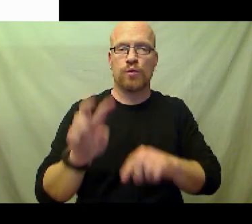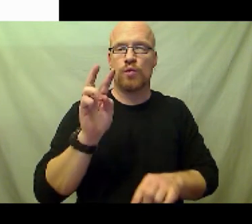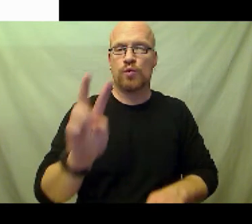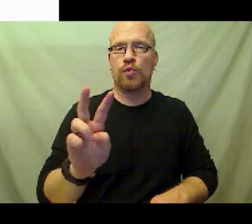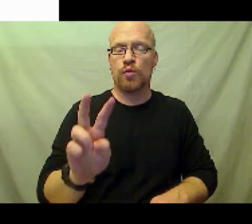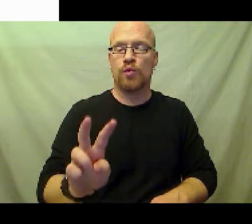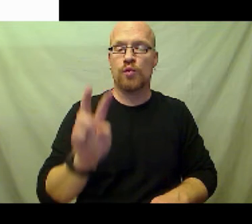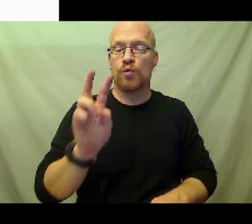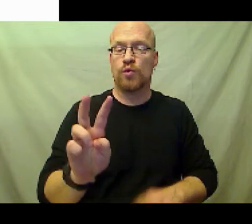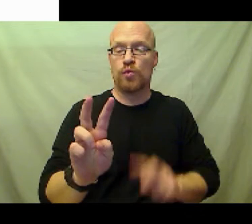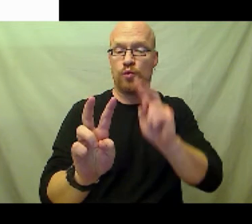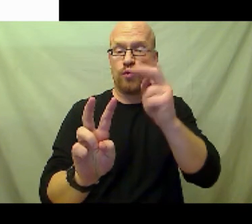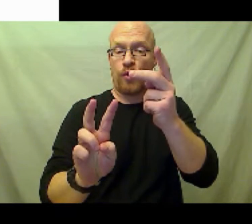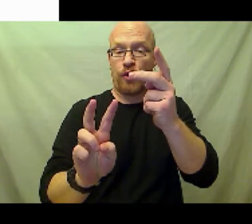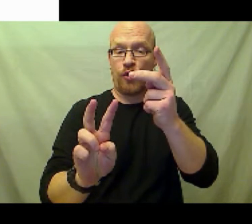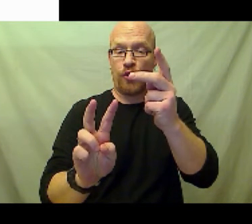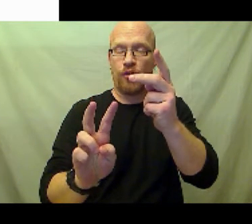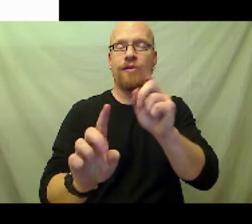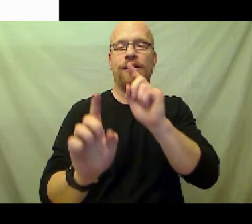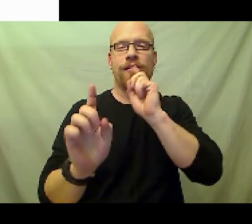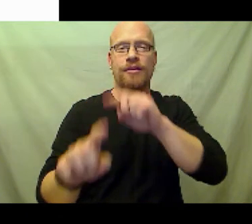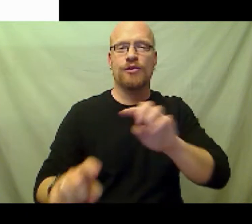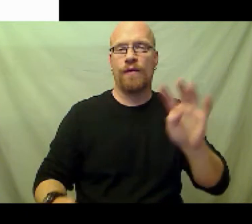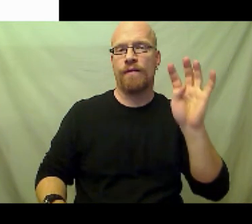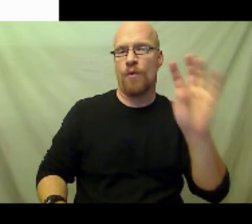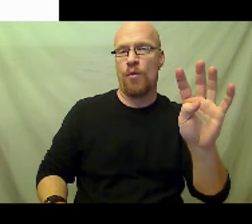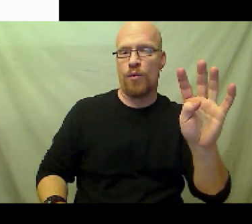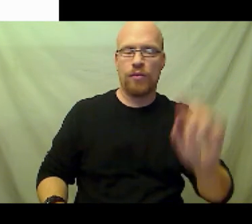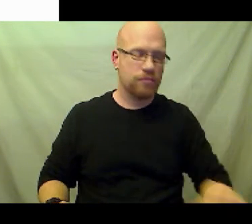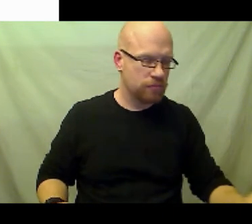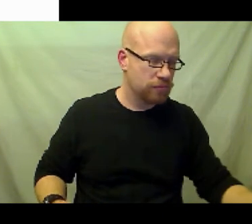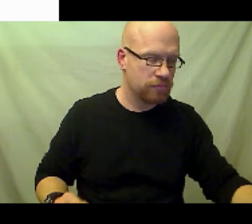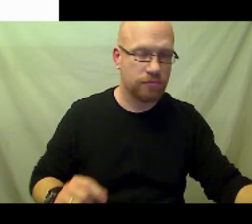Four divided by 2, the answer is 2. 2 squared is 4.